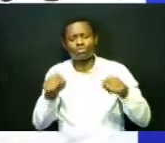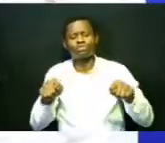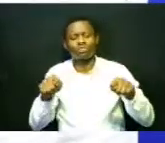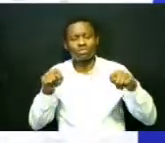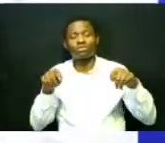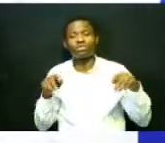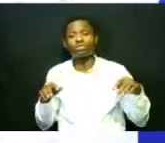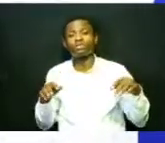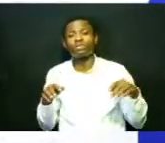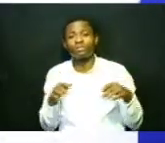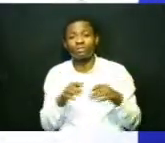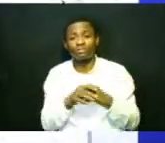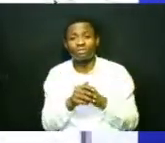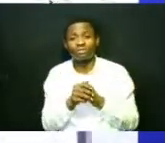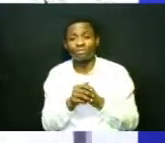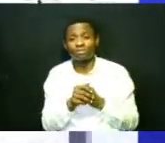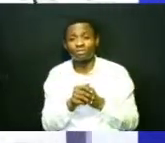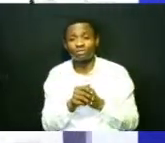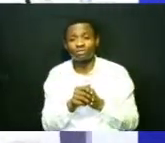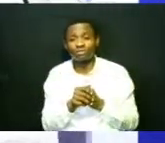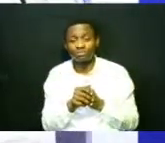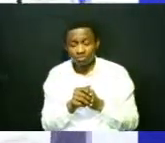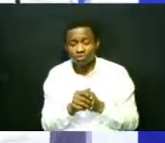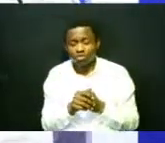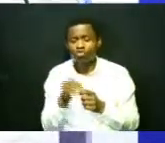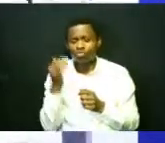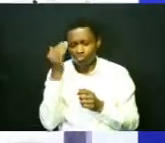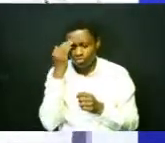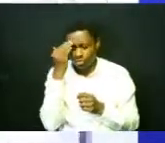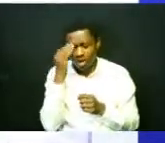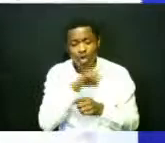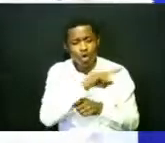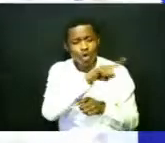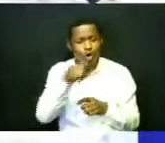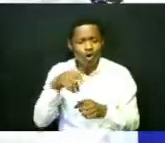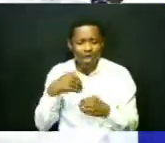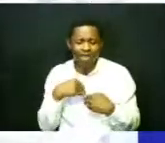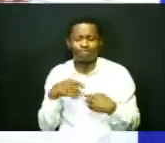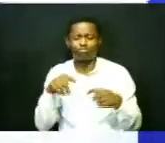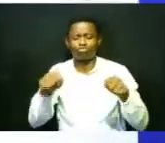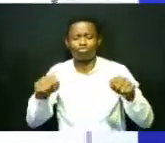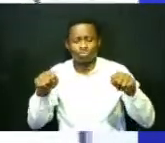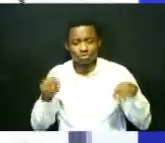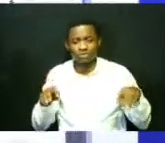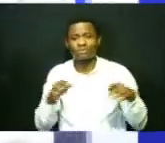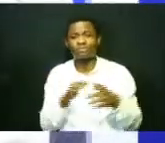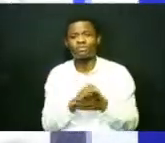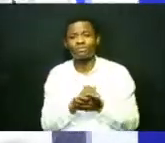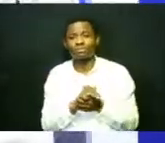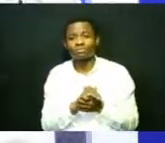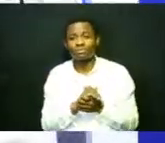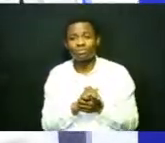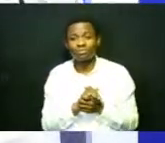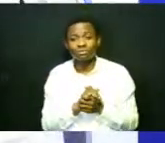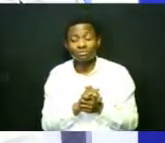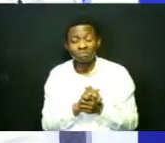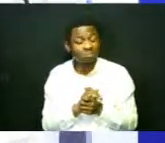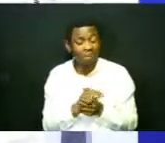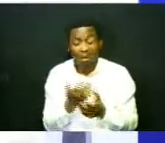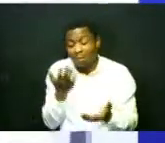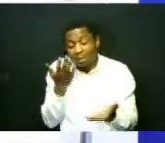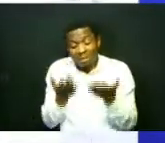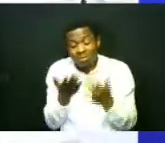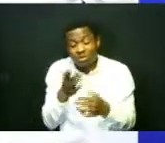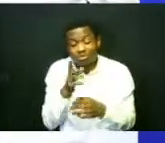So I believe you all came with our thrones. But it could be that you have been